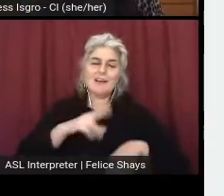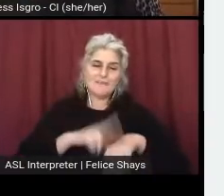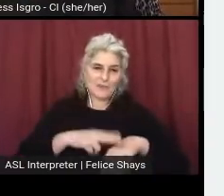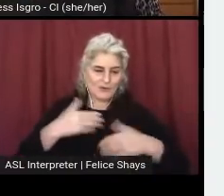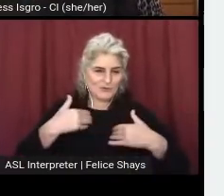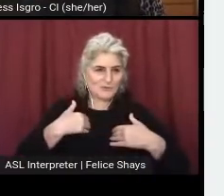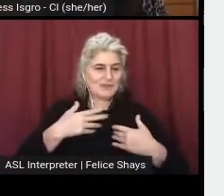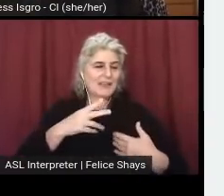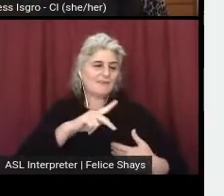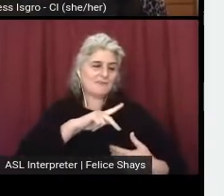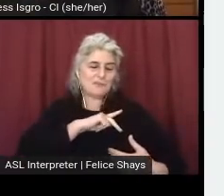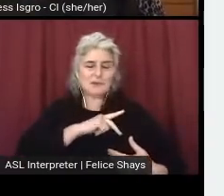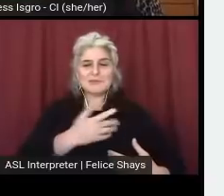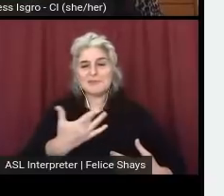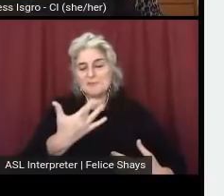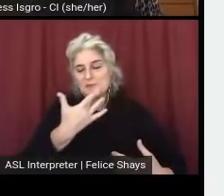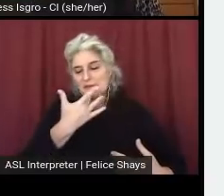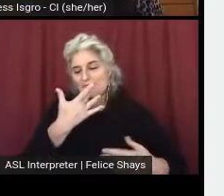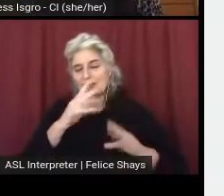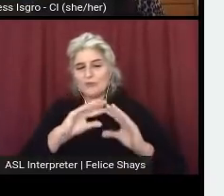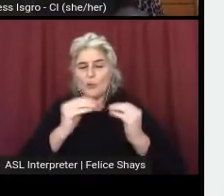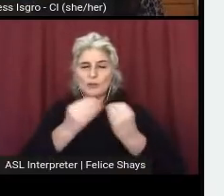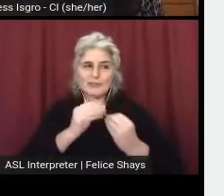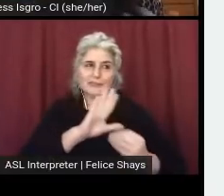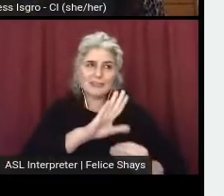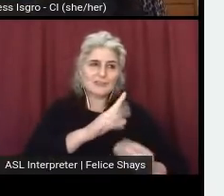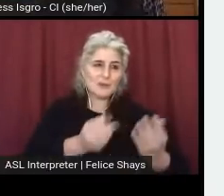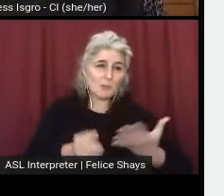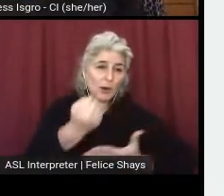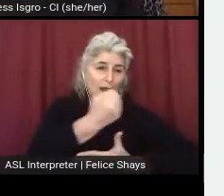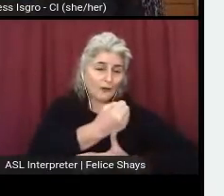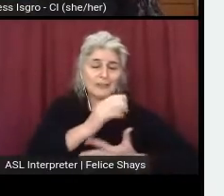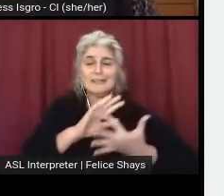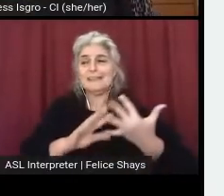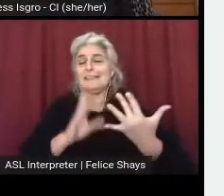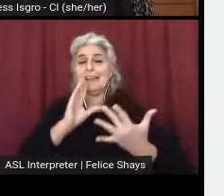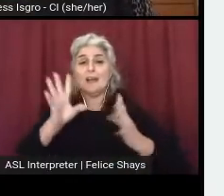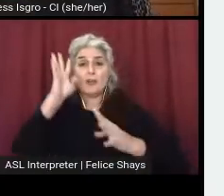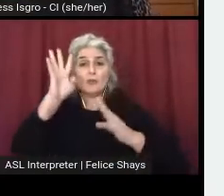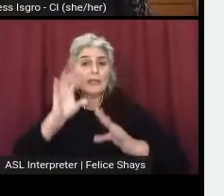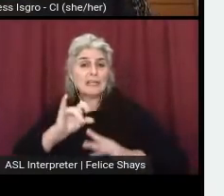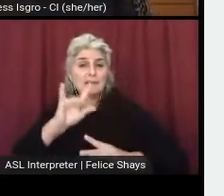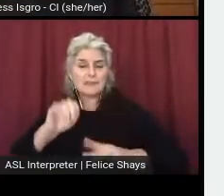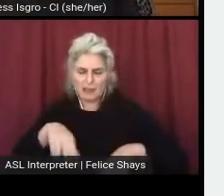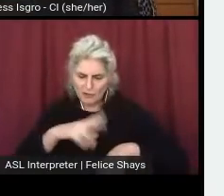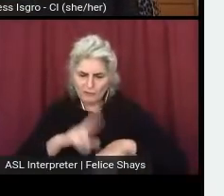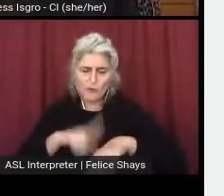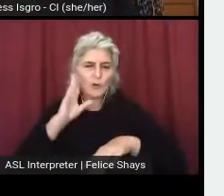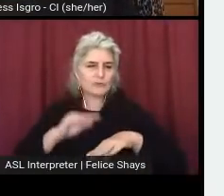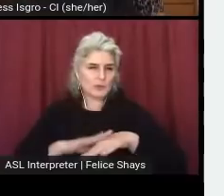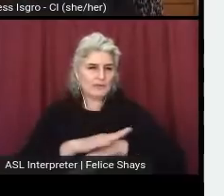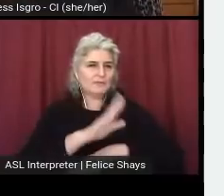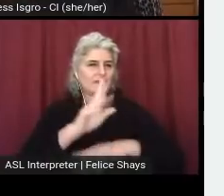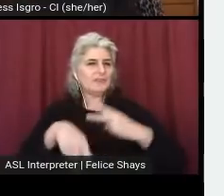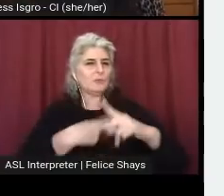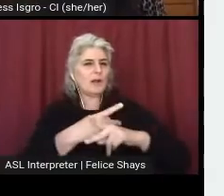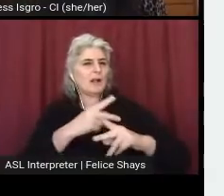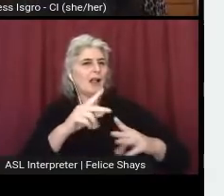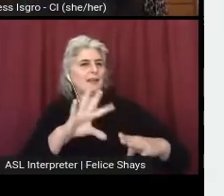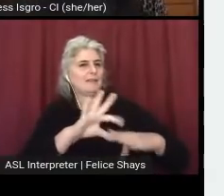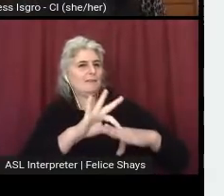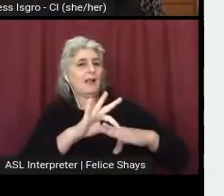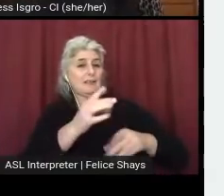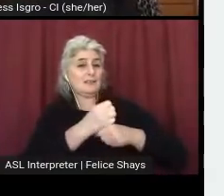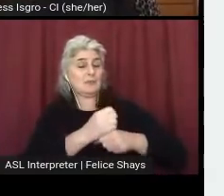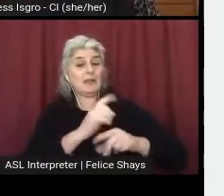personal preference, organizational priorities, creative style. They're all going to play a role in the types of content that you choose to create, but the data should be what